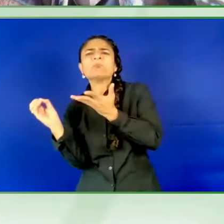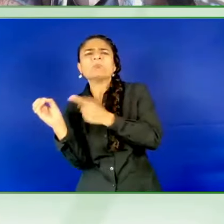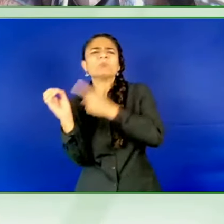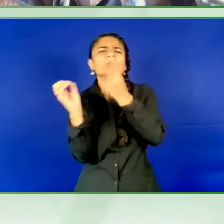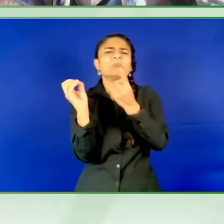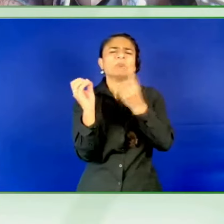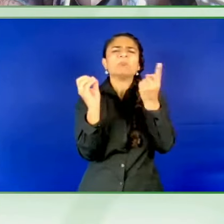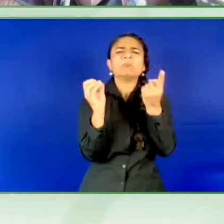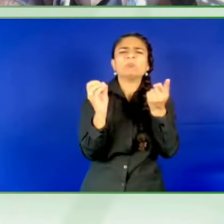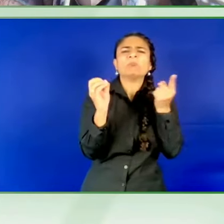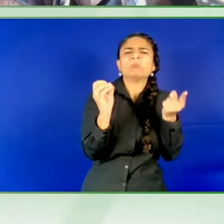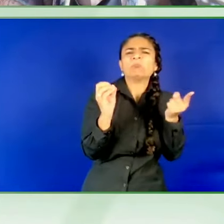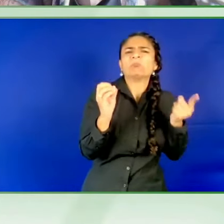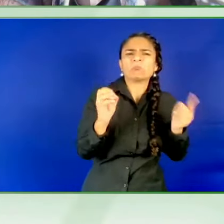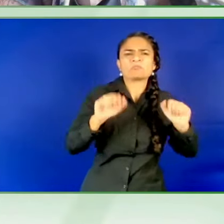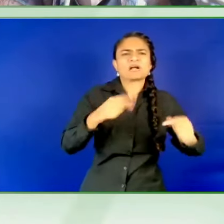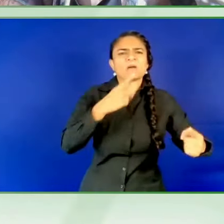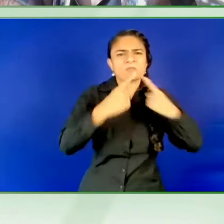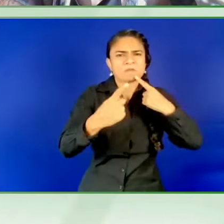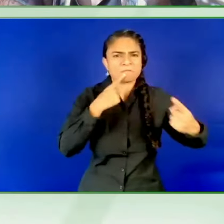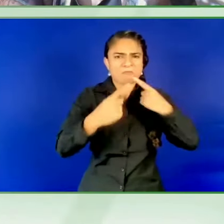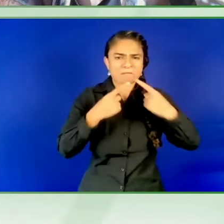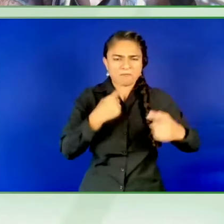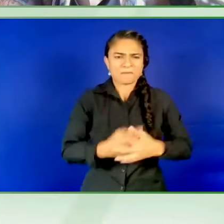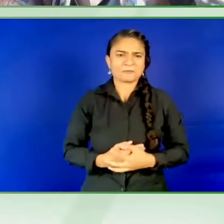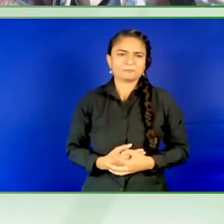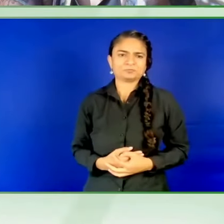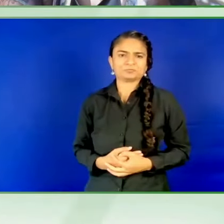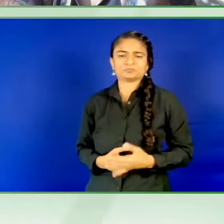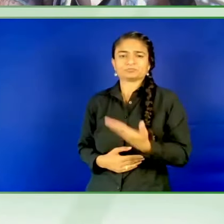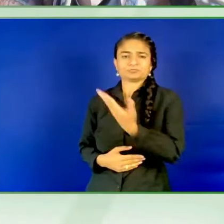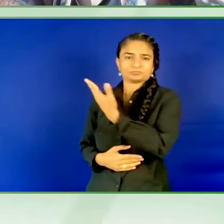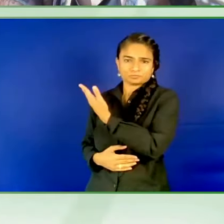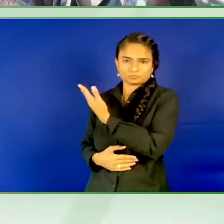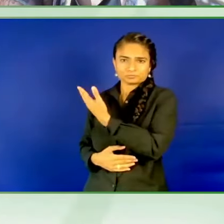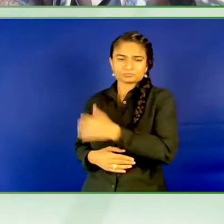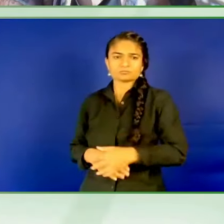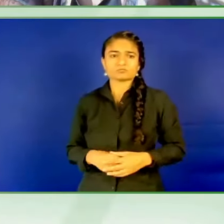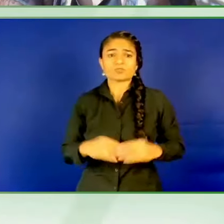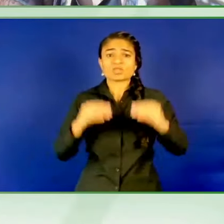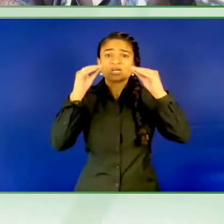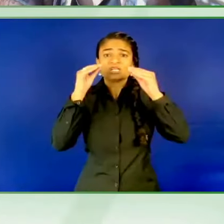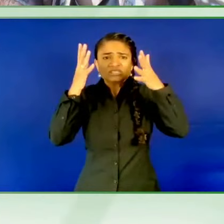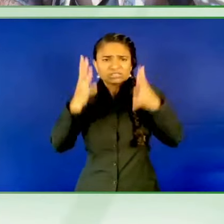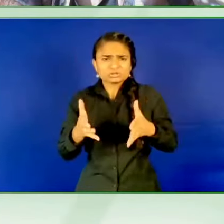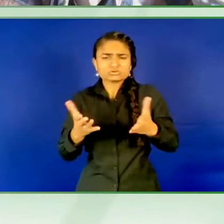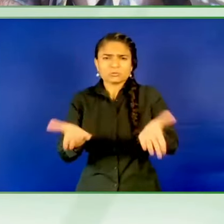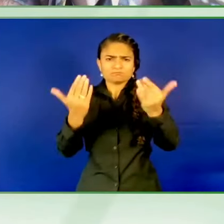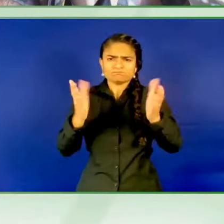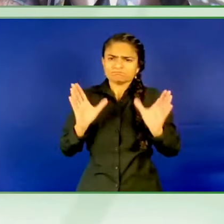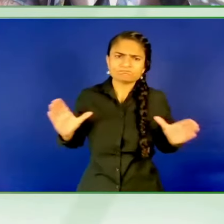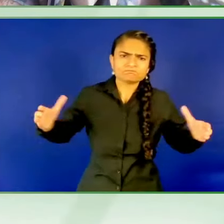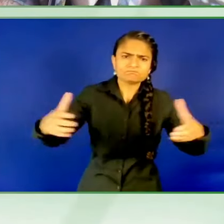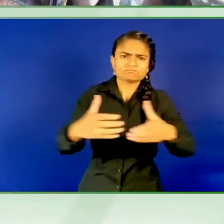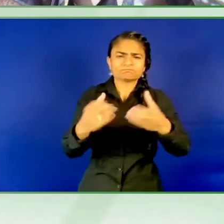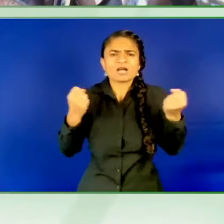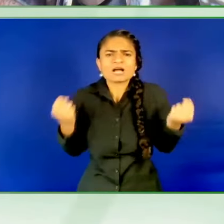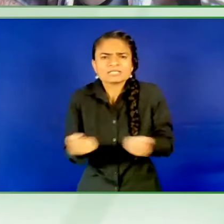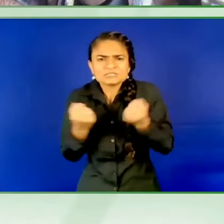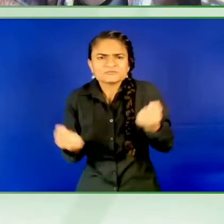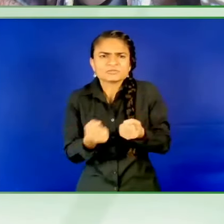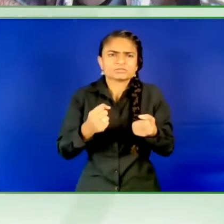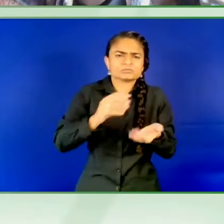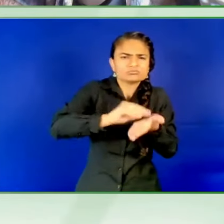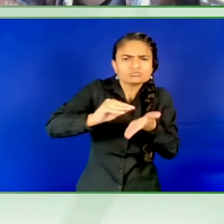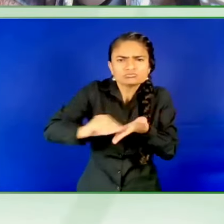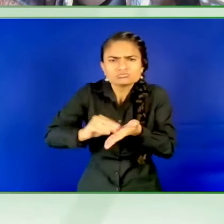that we provide with the kit are designed in a way that can be carried out with any kind of public.